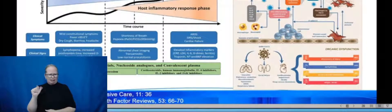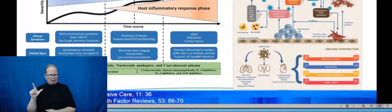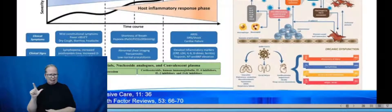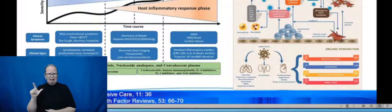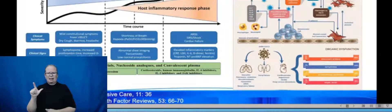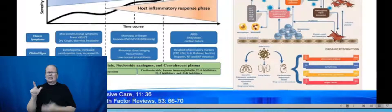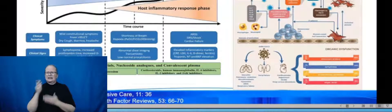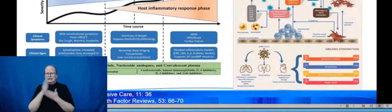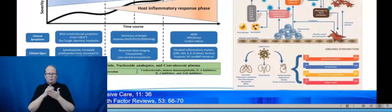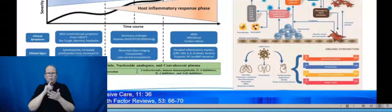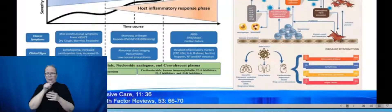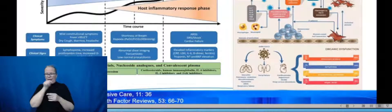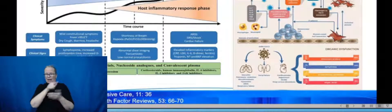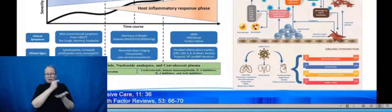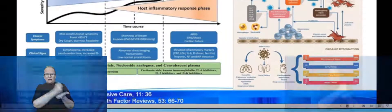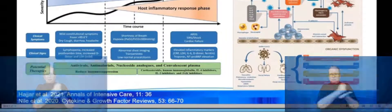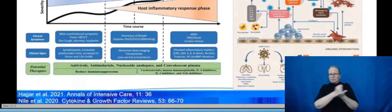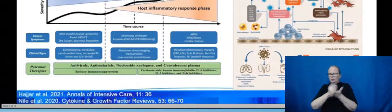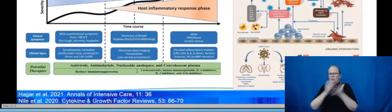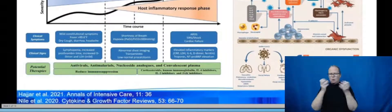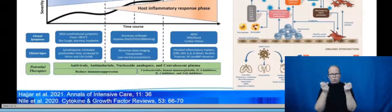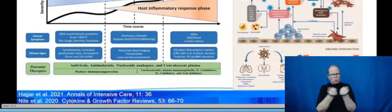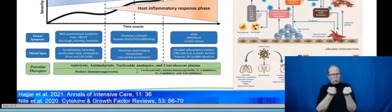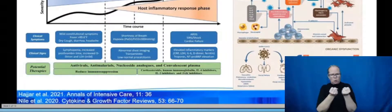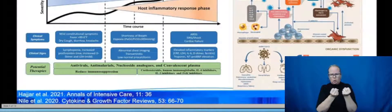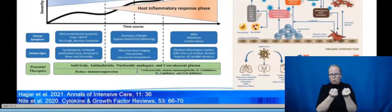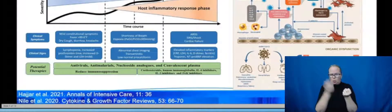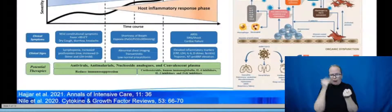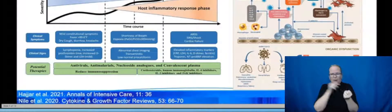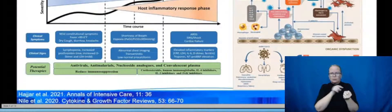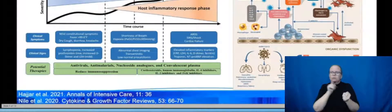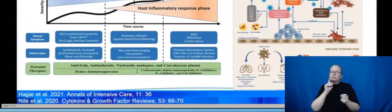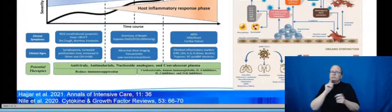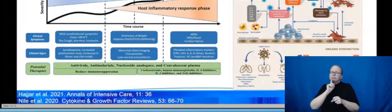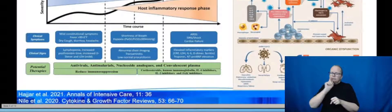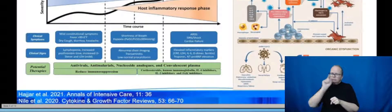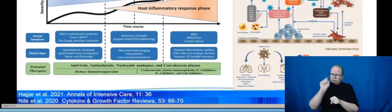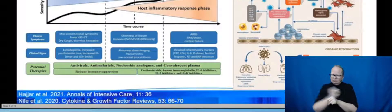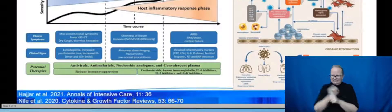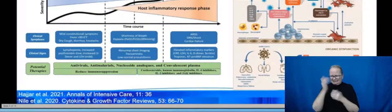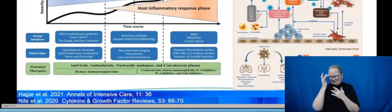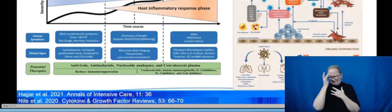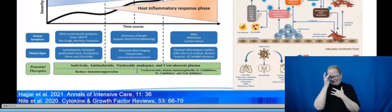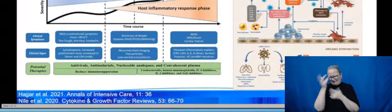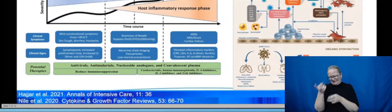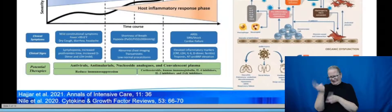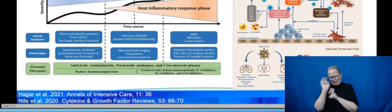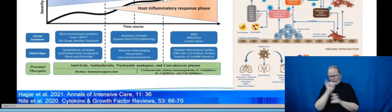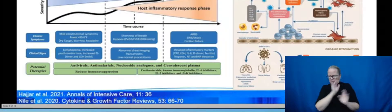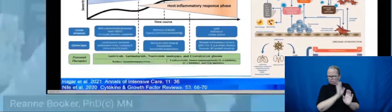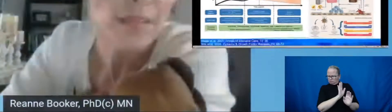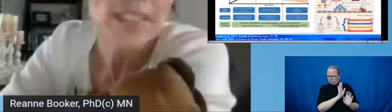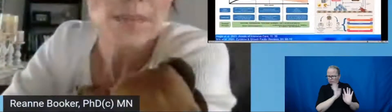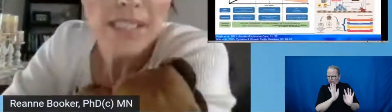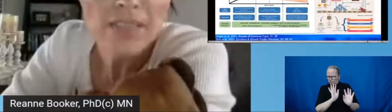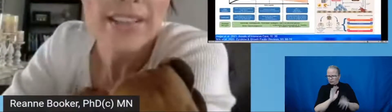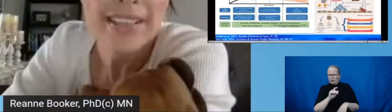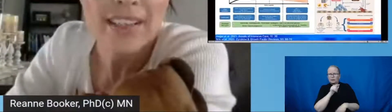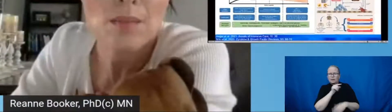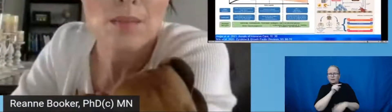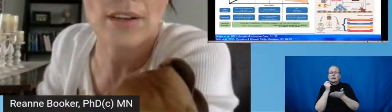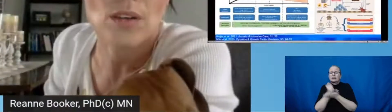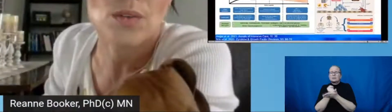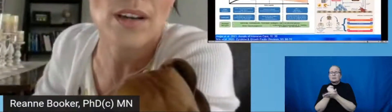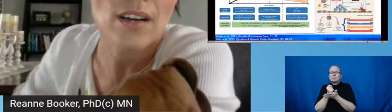phase for sure. And some of those treatments, I should also say, are very much in short supply, and they're also incredibly expensive,